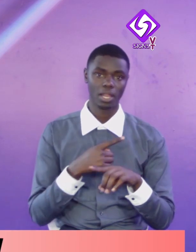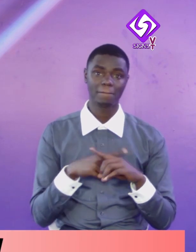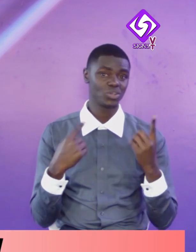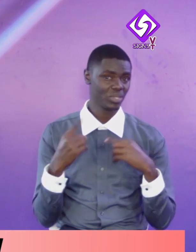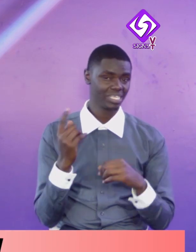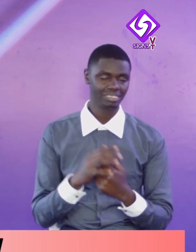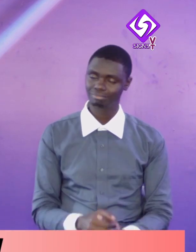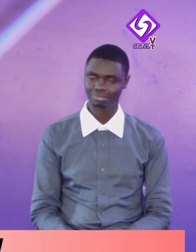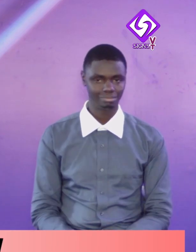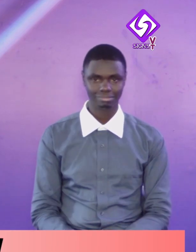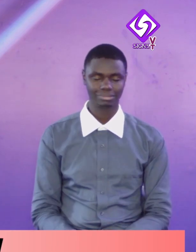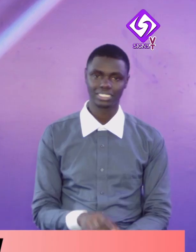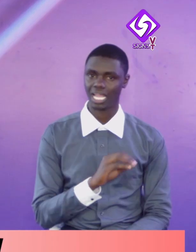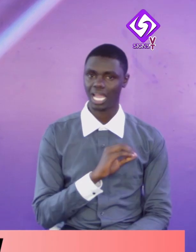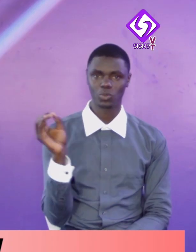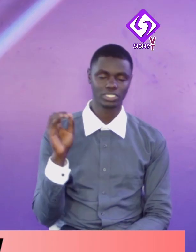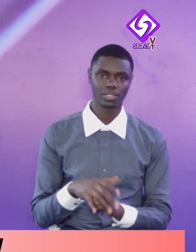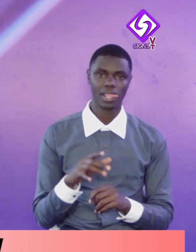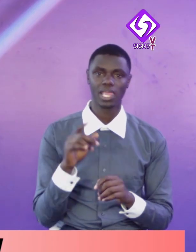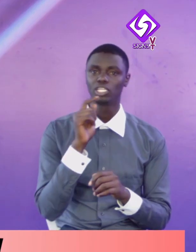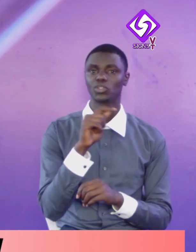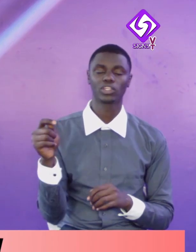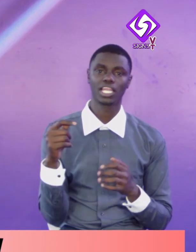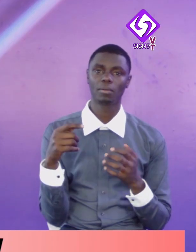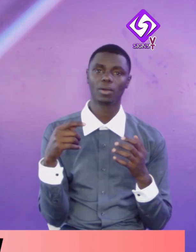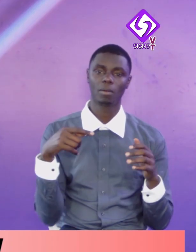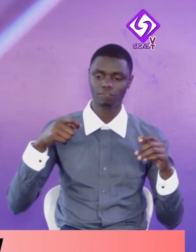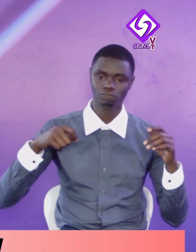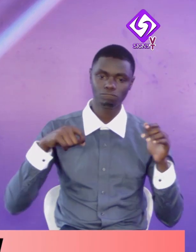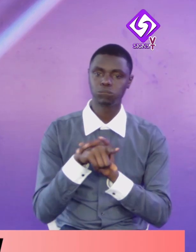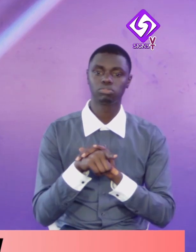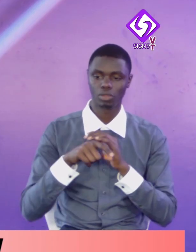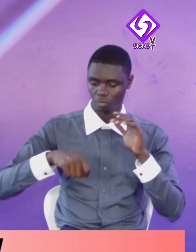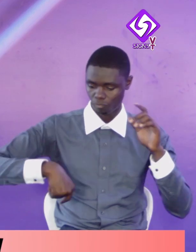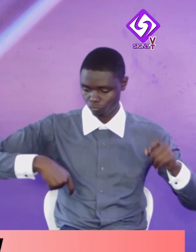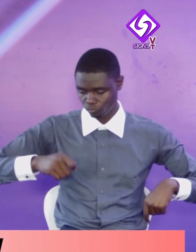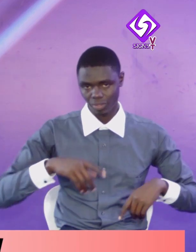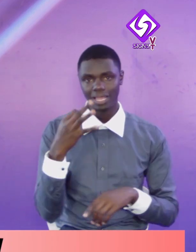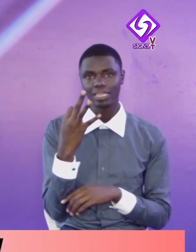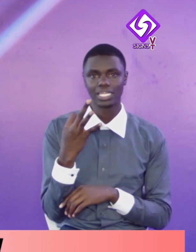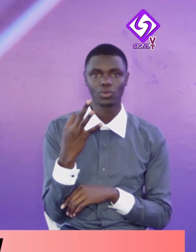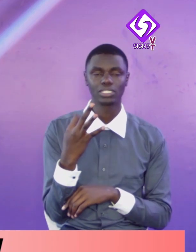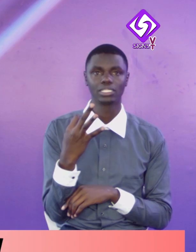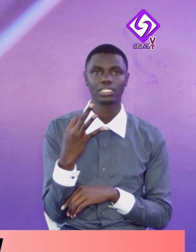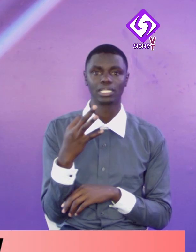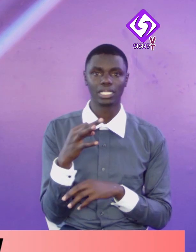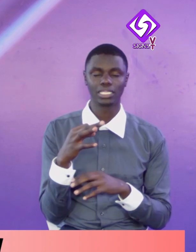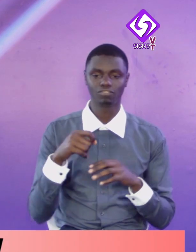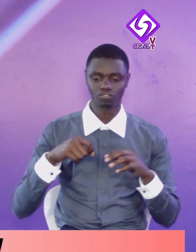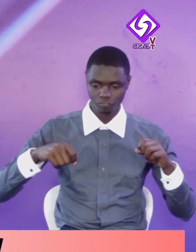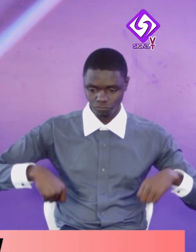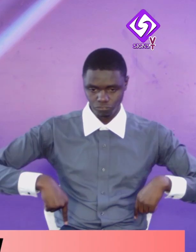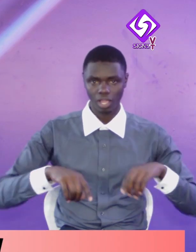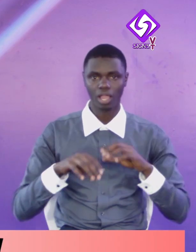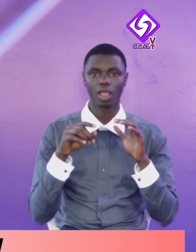league, remove Tottenham. A team that has only conceded 3 goals. And it has not conceded even 1